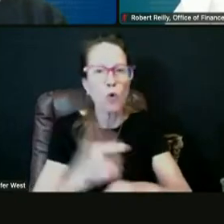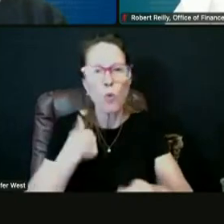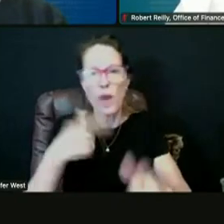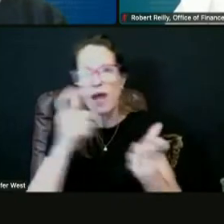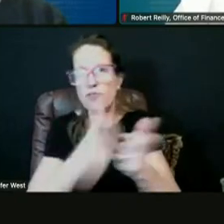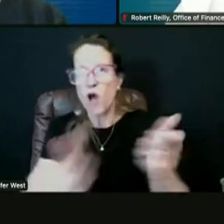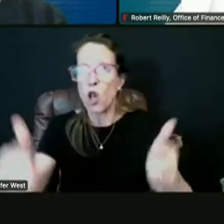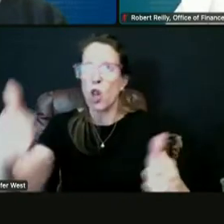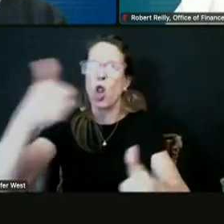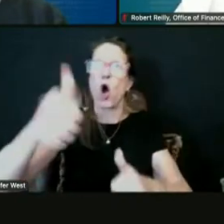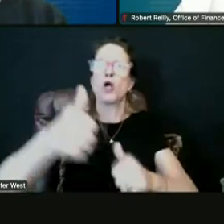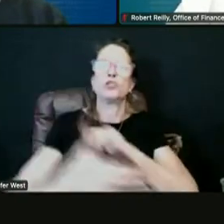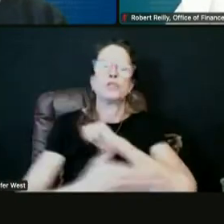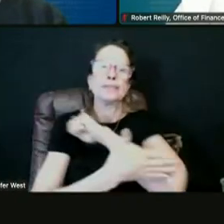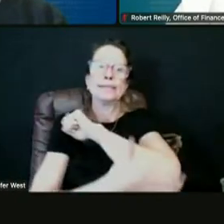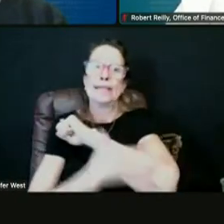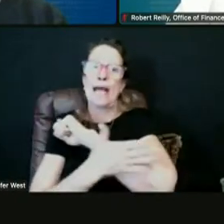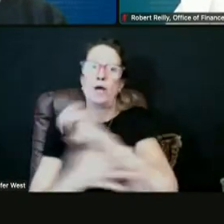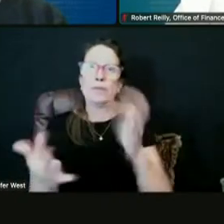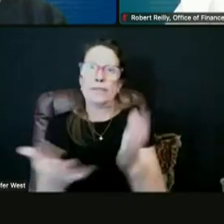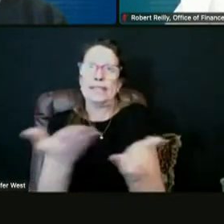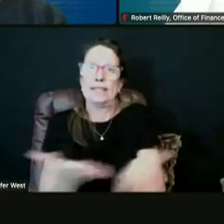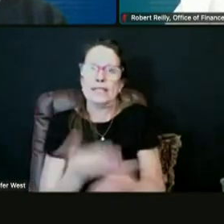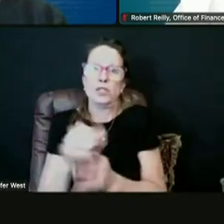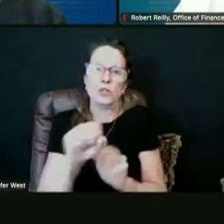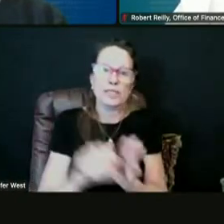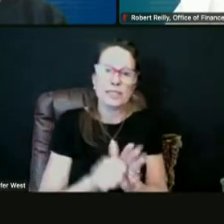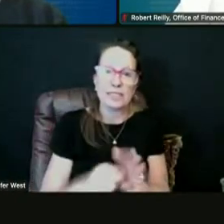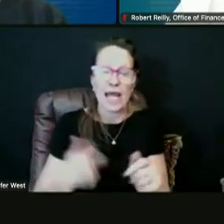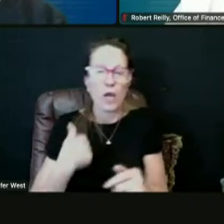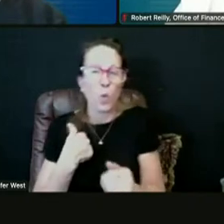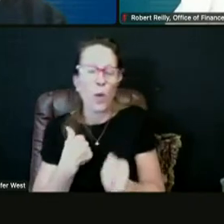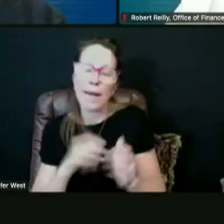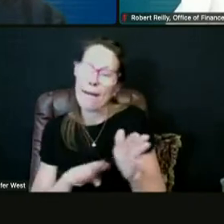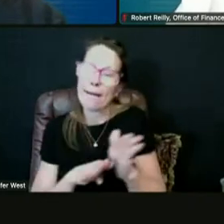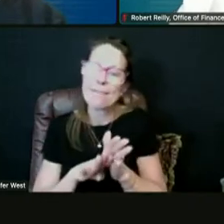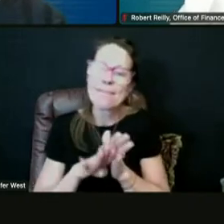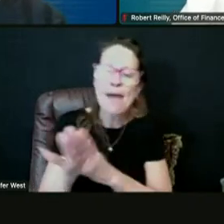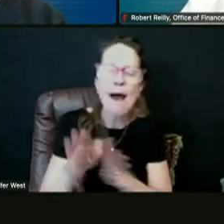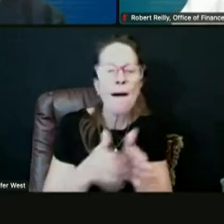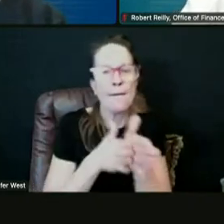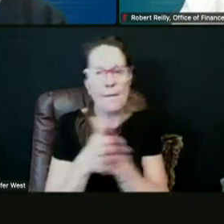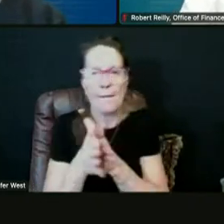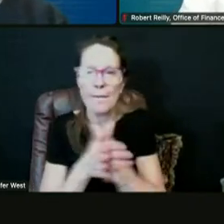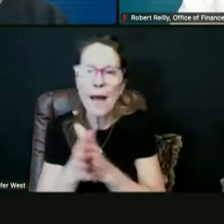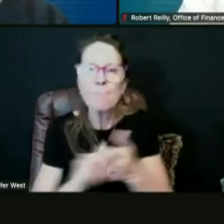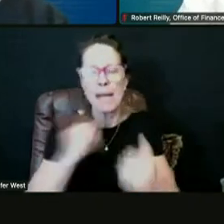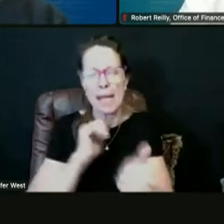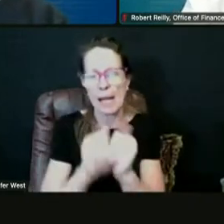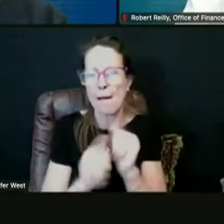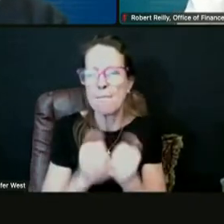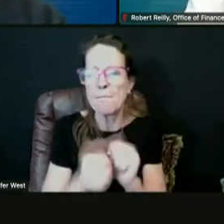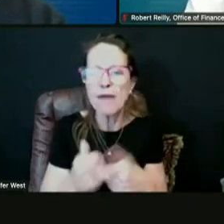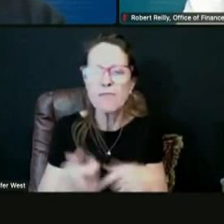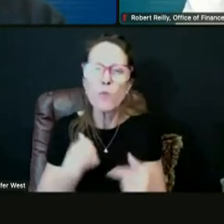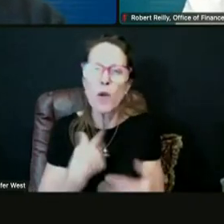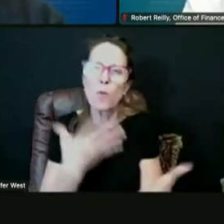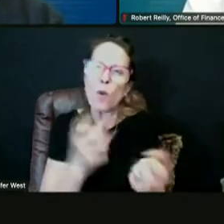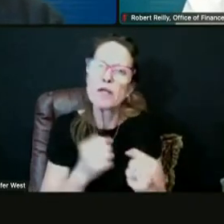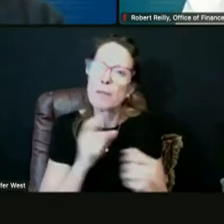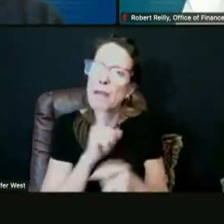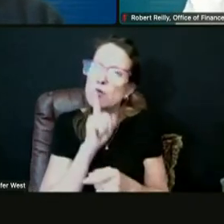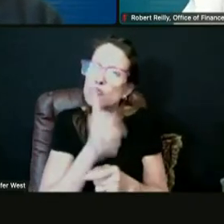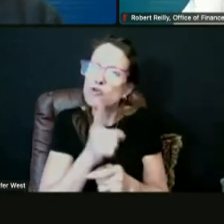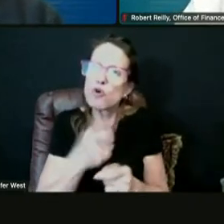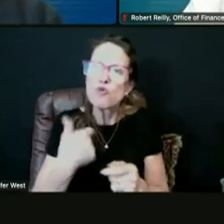state, and we excel on being competitive. We excel on making sure that we are getting the best and the brightest to